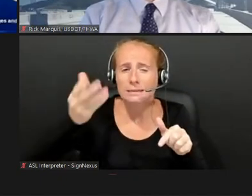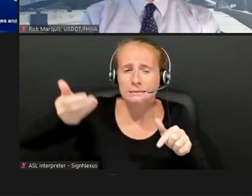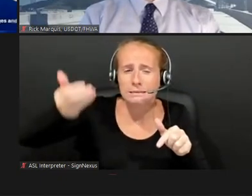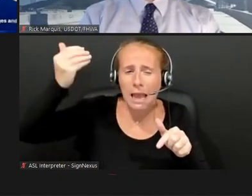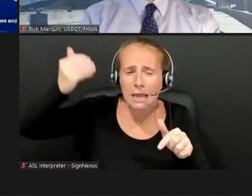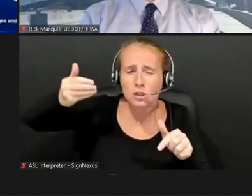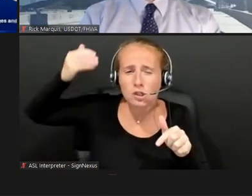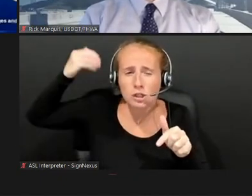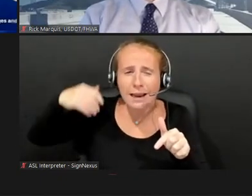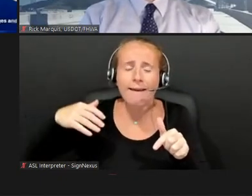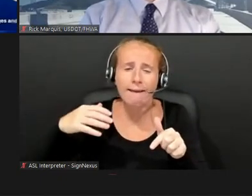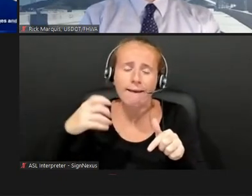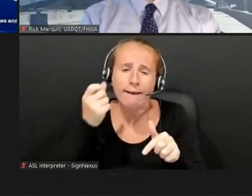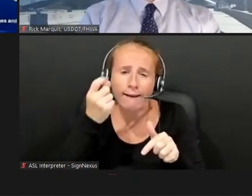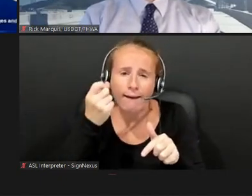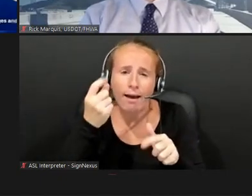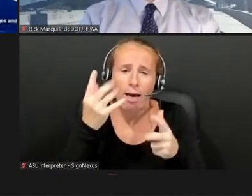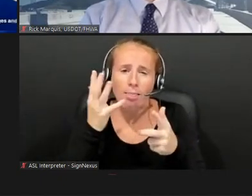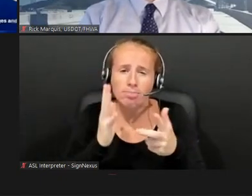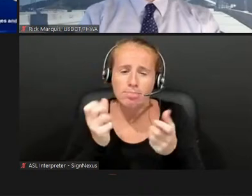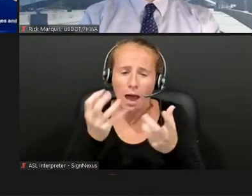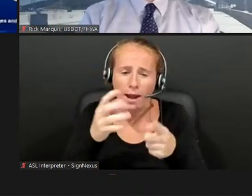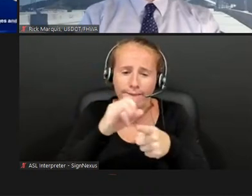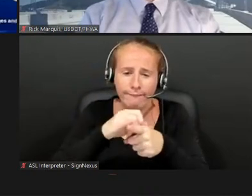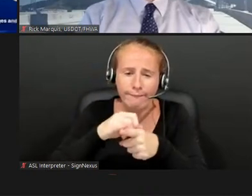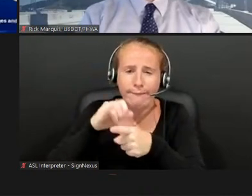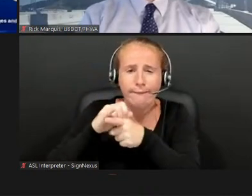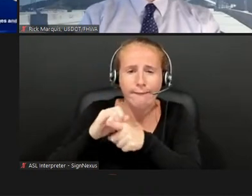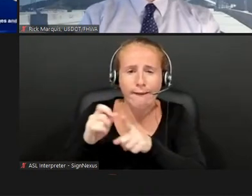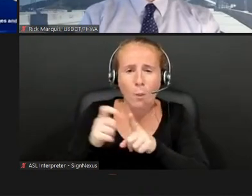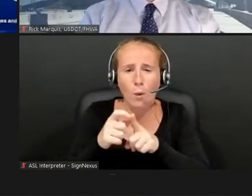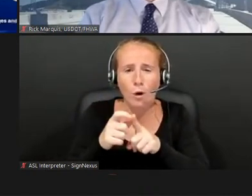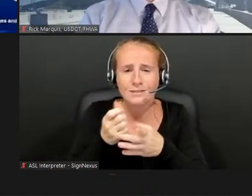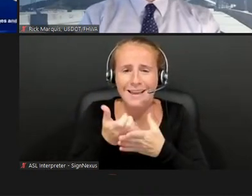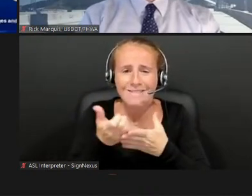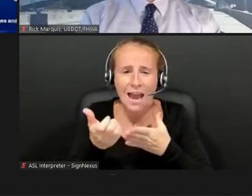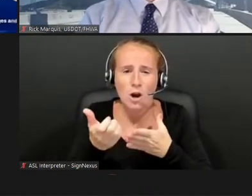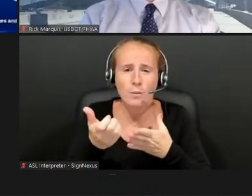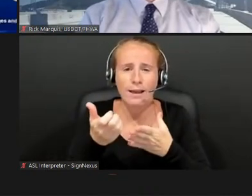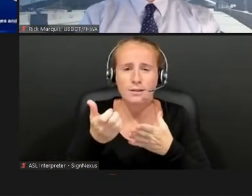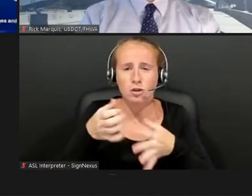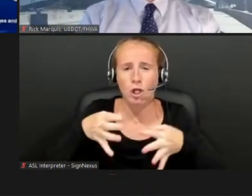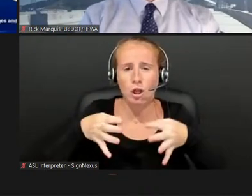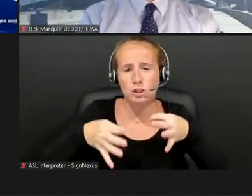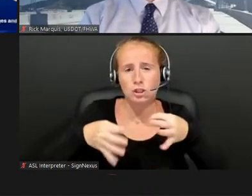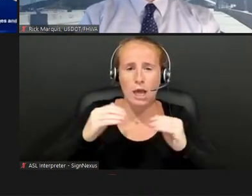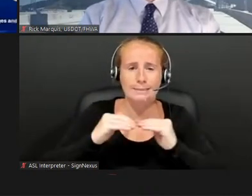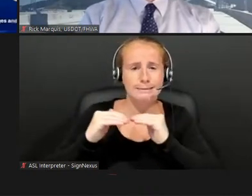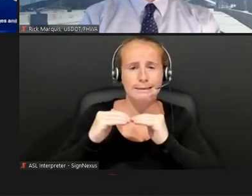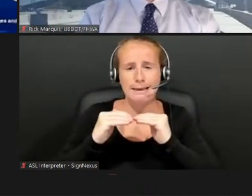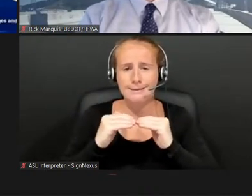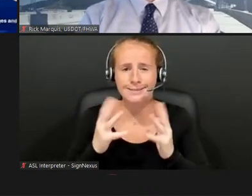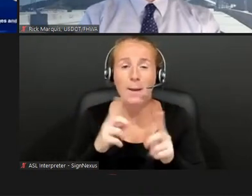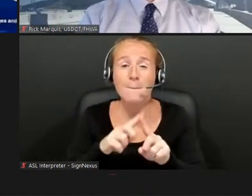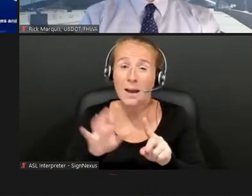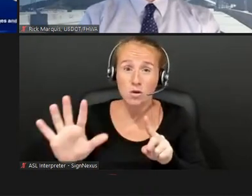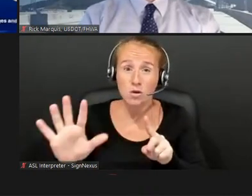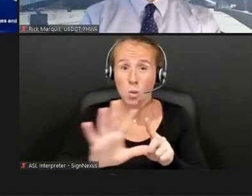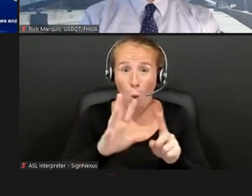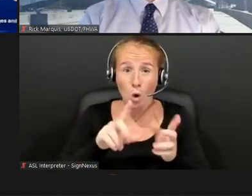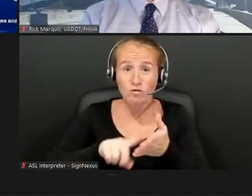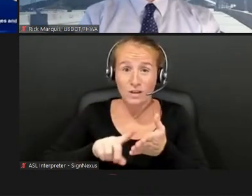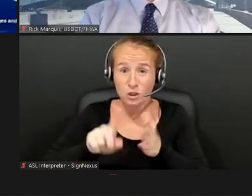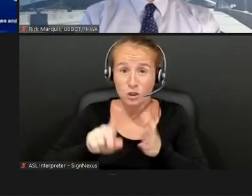there's a lot of buzzwords being used like environmental justice and in your research alone you show that areas